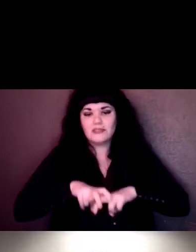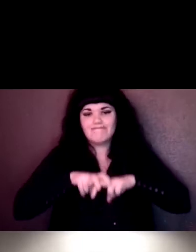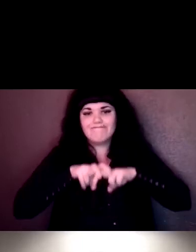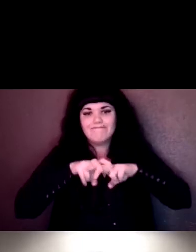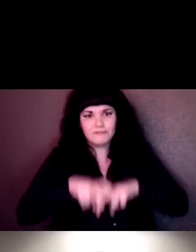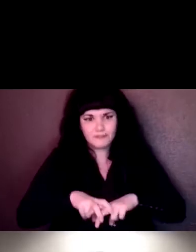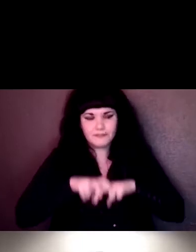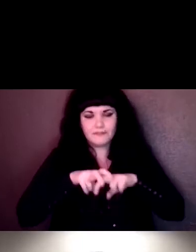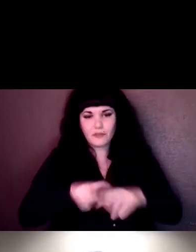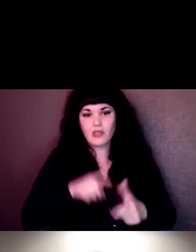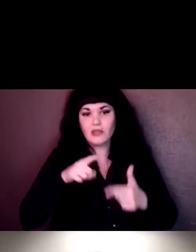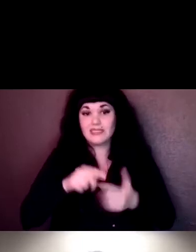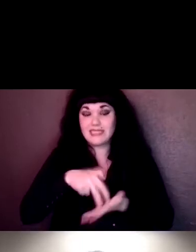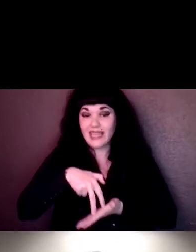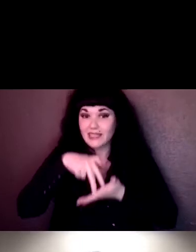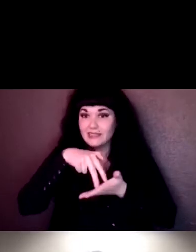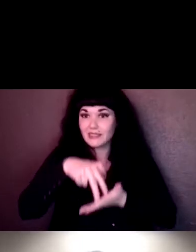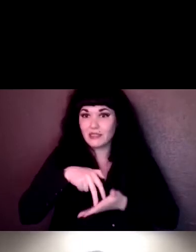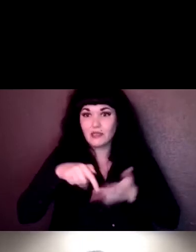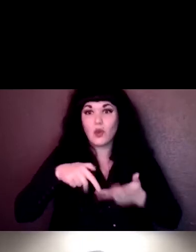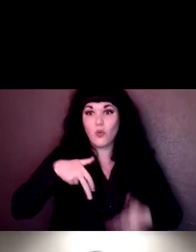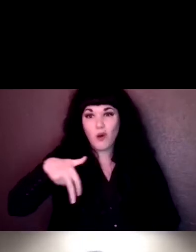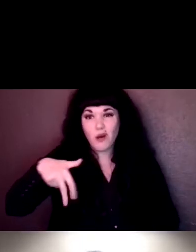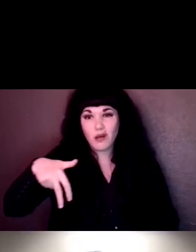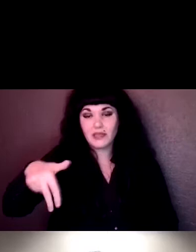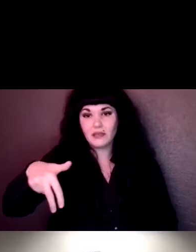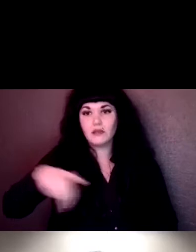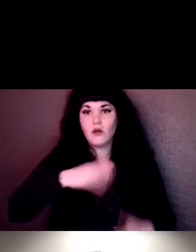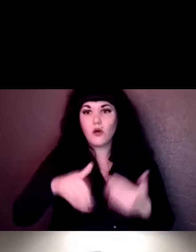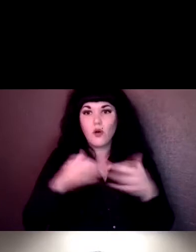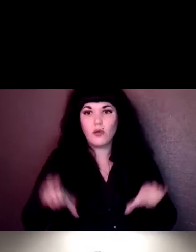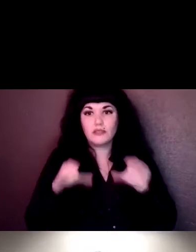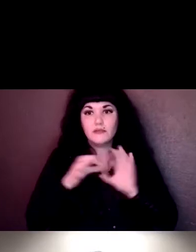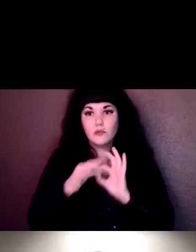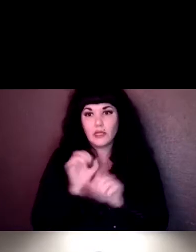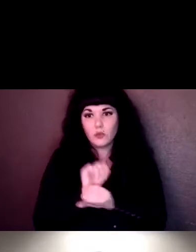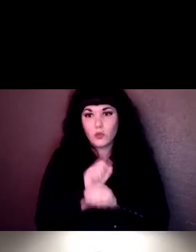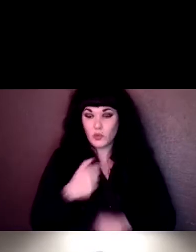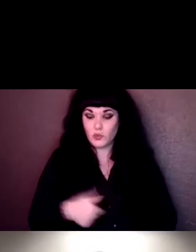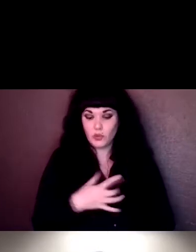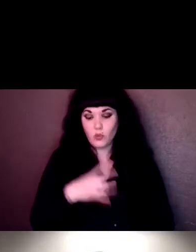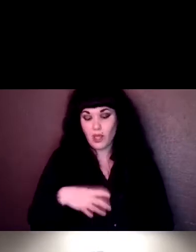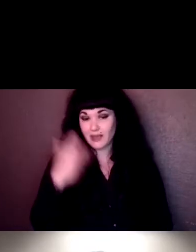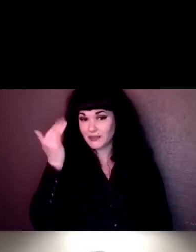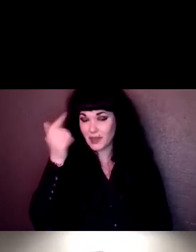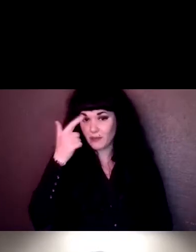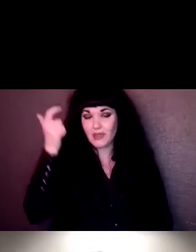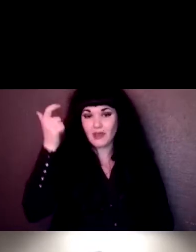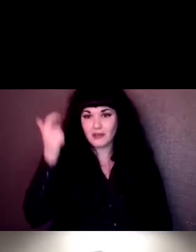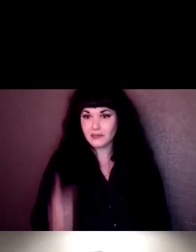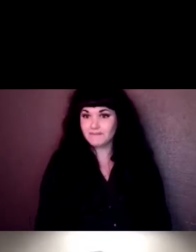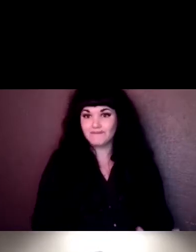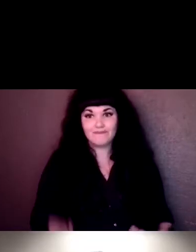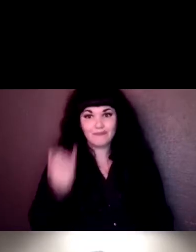walking, all activities related to work? And we don't like that, because that's going to put you on the, if your